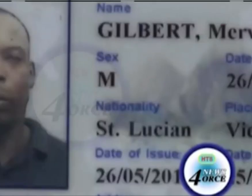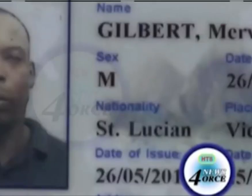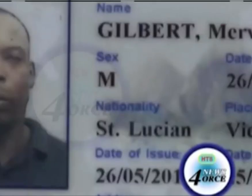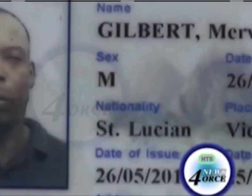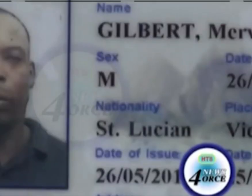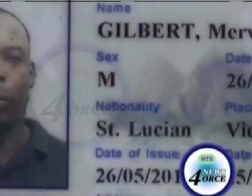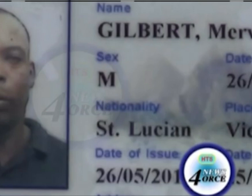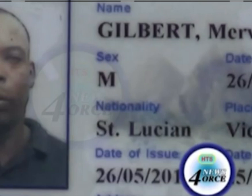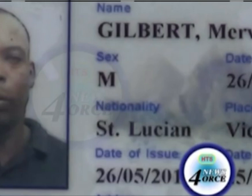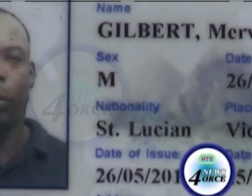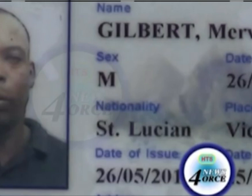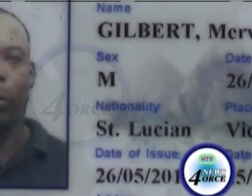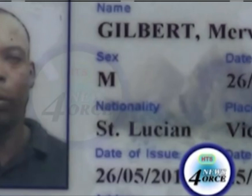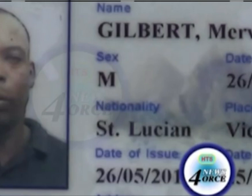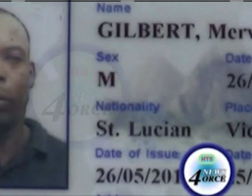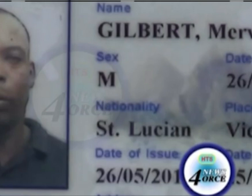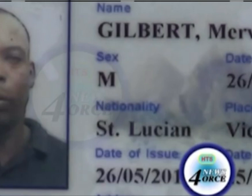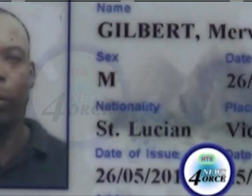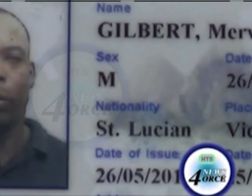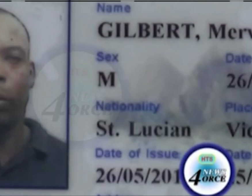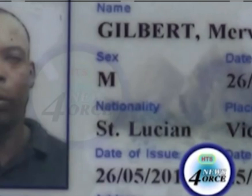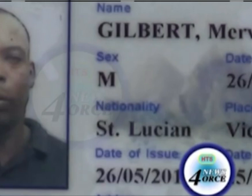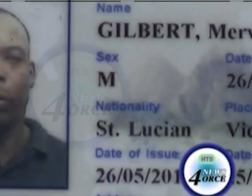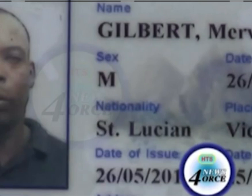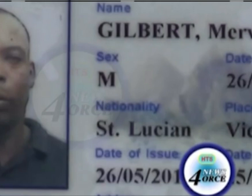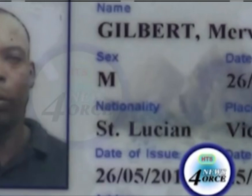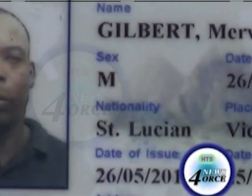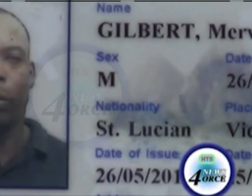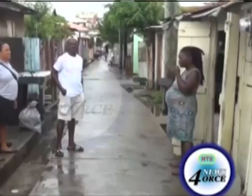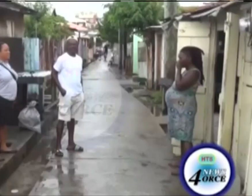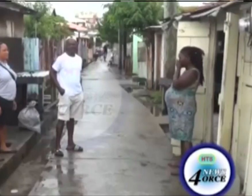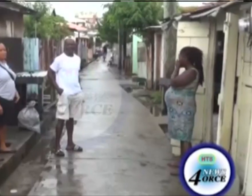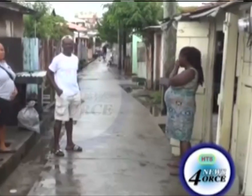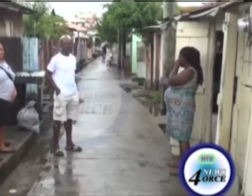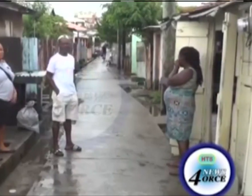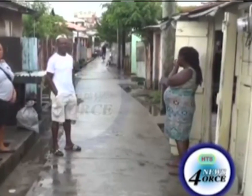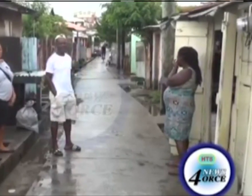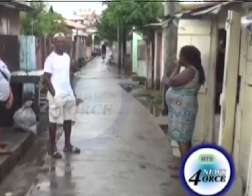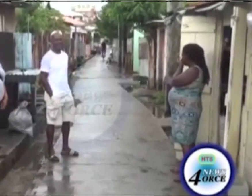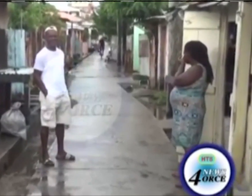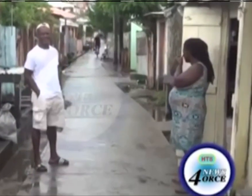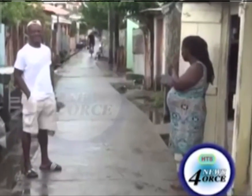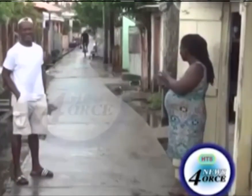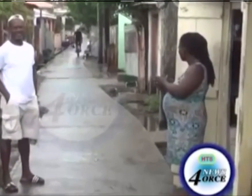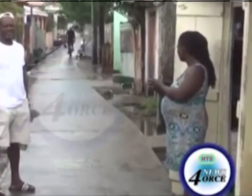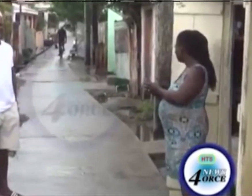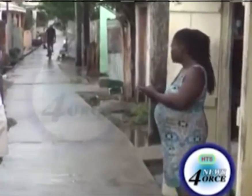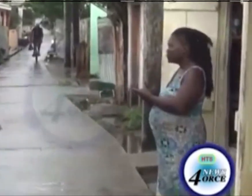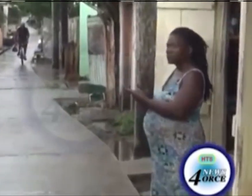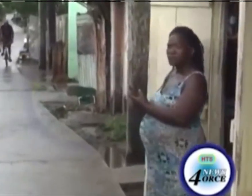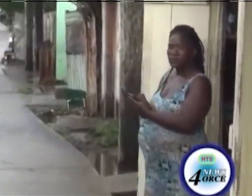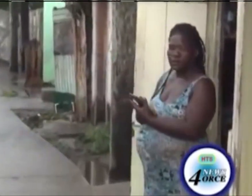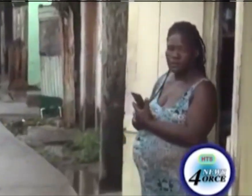Thursday, March 1st, on board their fishing pirogue. The 2 had apparently set off on a fishing expedition. However, according to